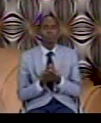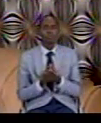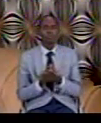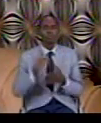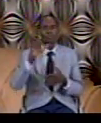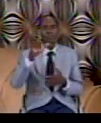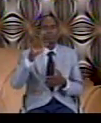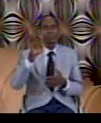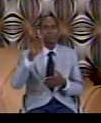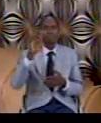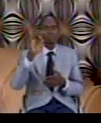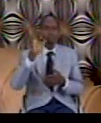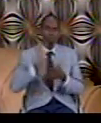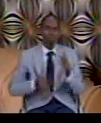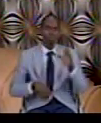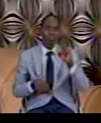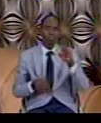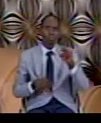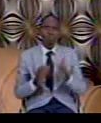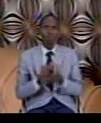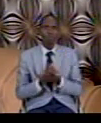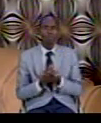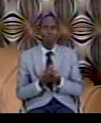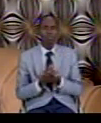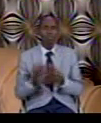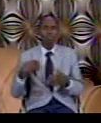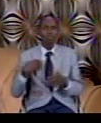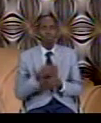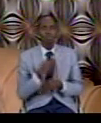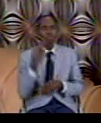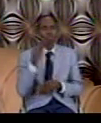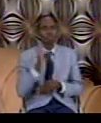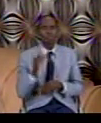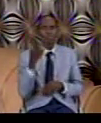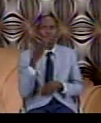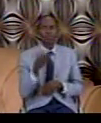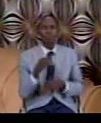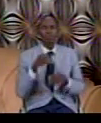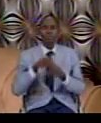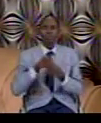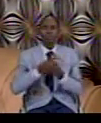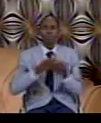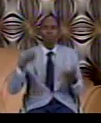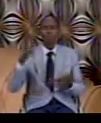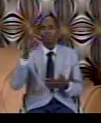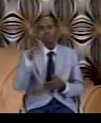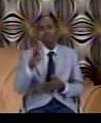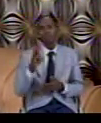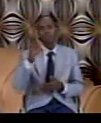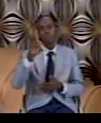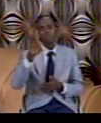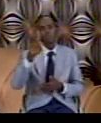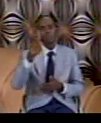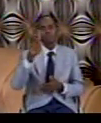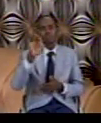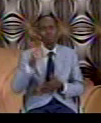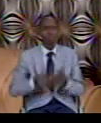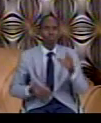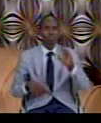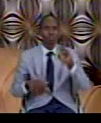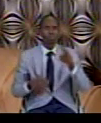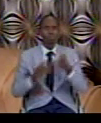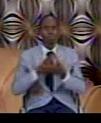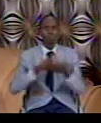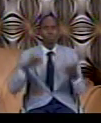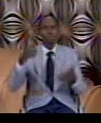Luke chapter 12. We're reading here from verse 16. Luke chapter 12,